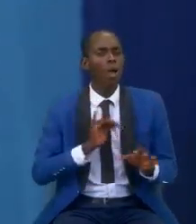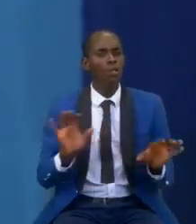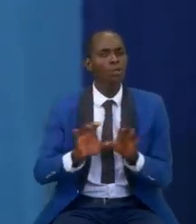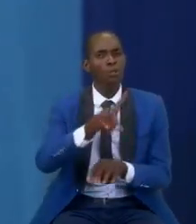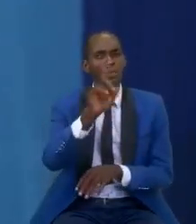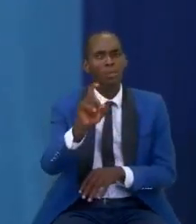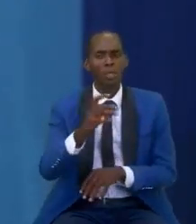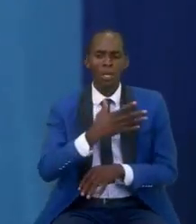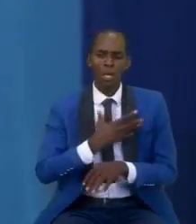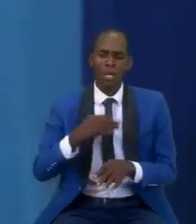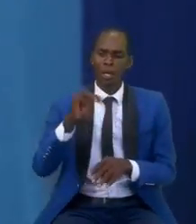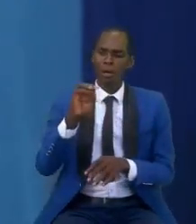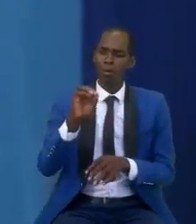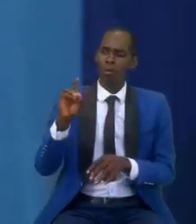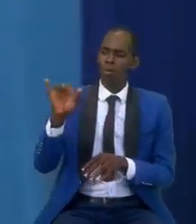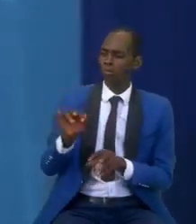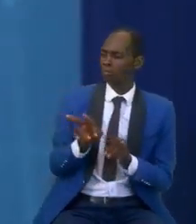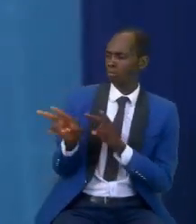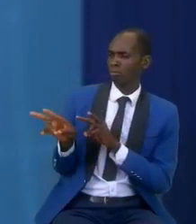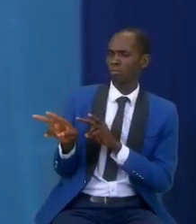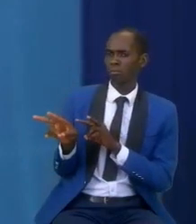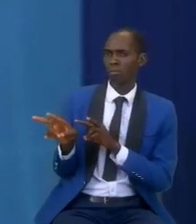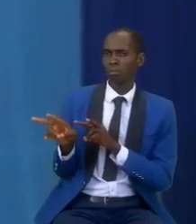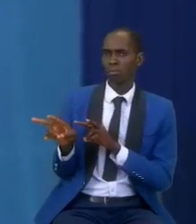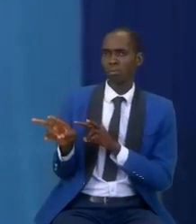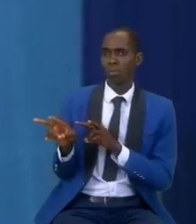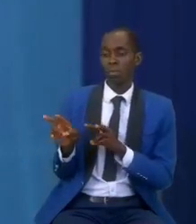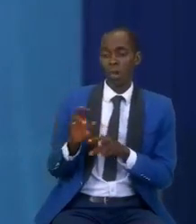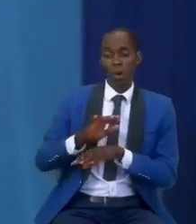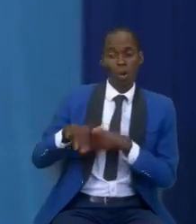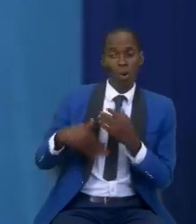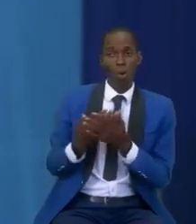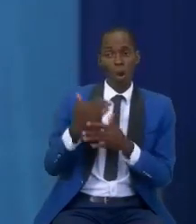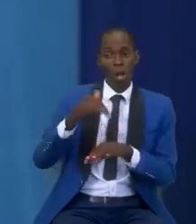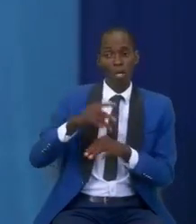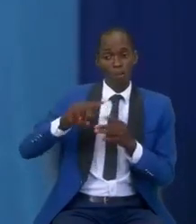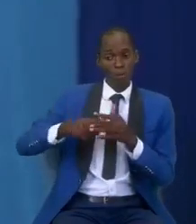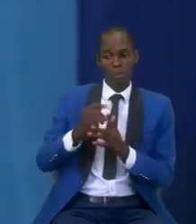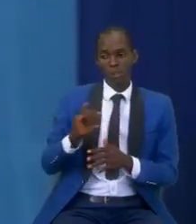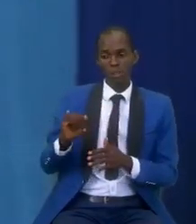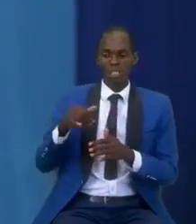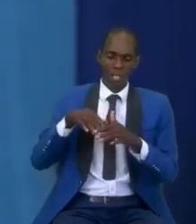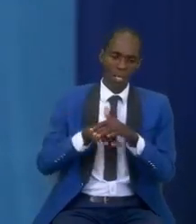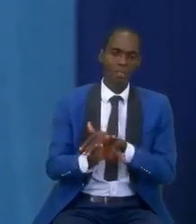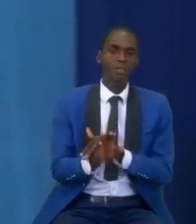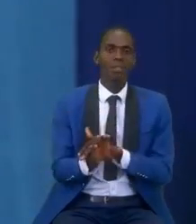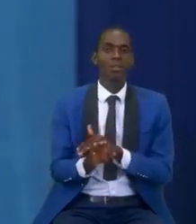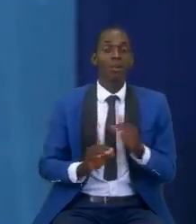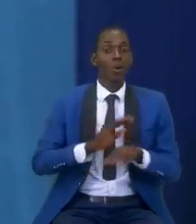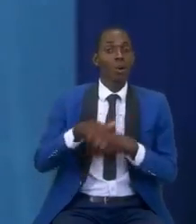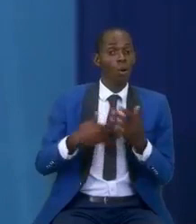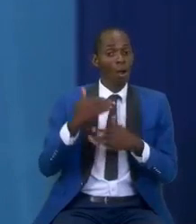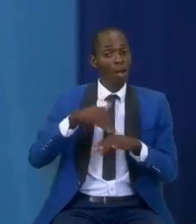the beginning, enter. All at the end, you're saved. All. Then he said, go